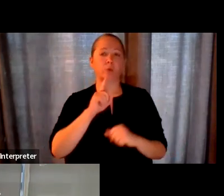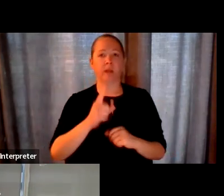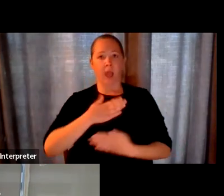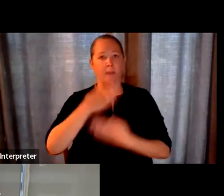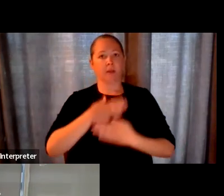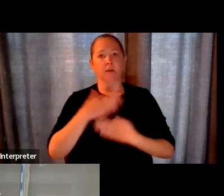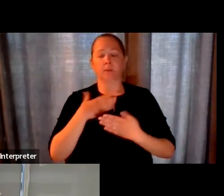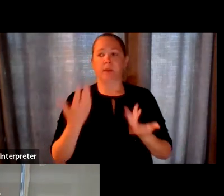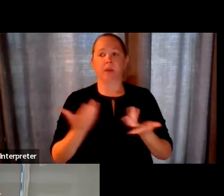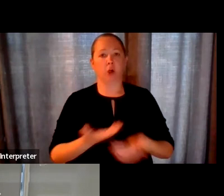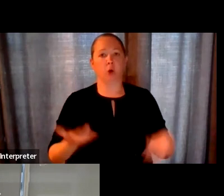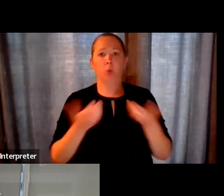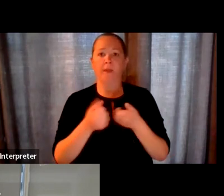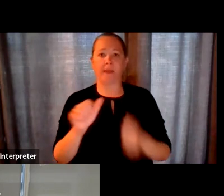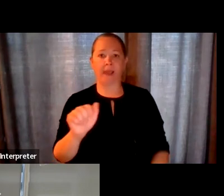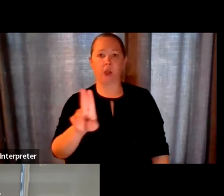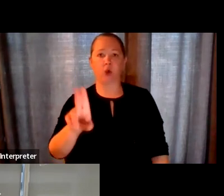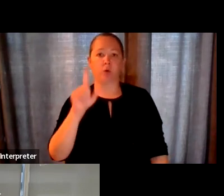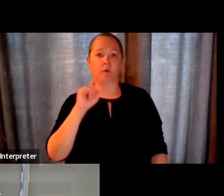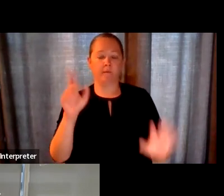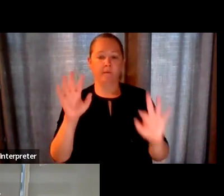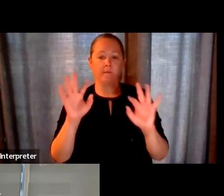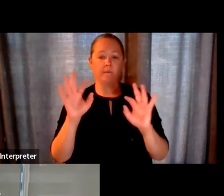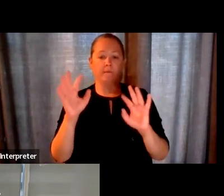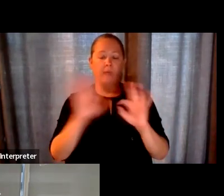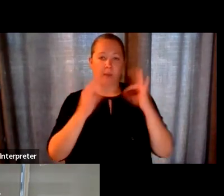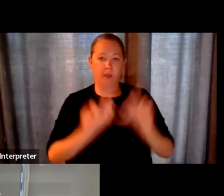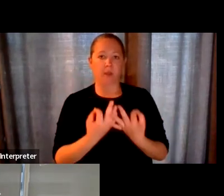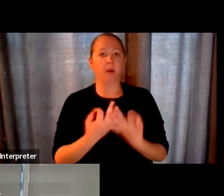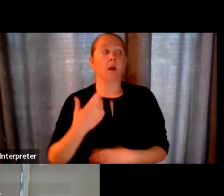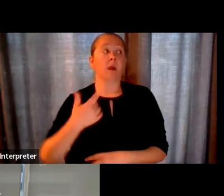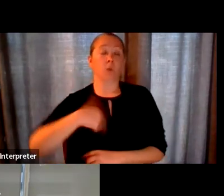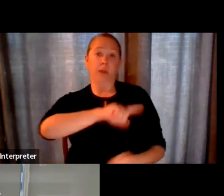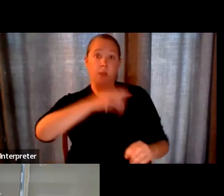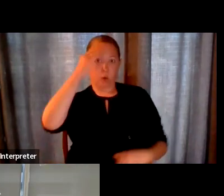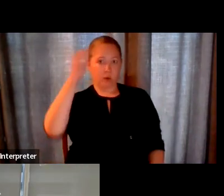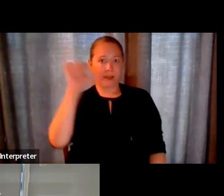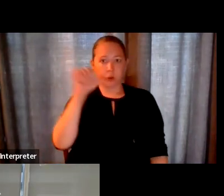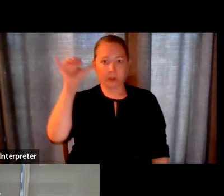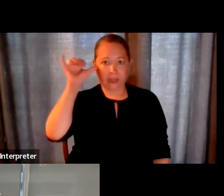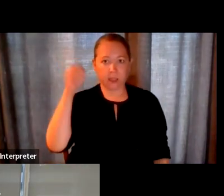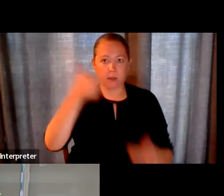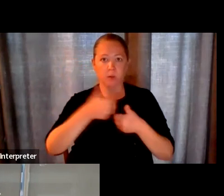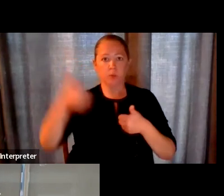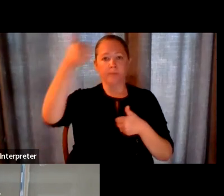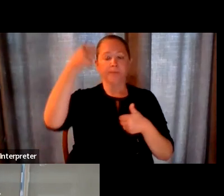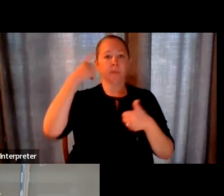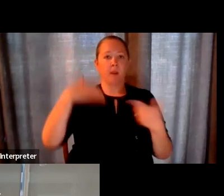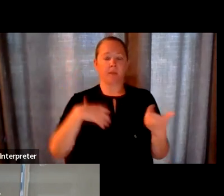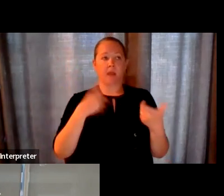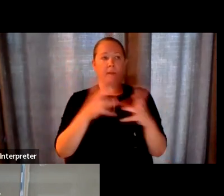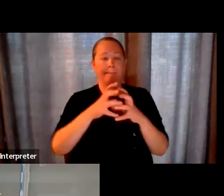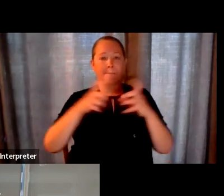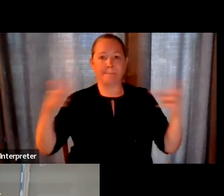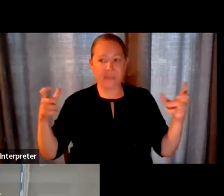As we know, yesterday, the conservative bloc on the Supreme Court triggered what we are calling the greatest loss